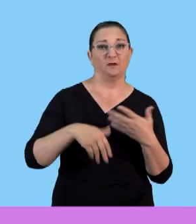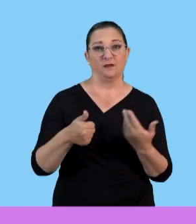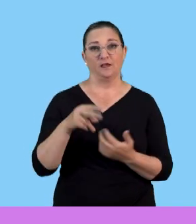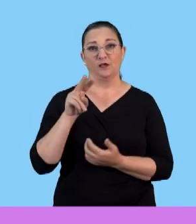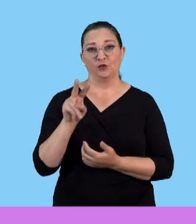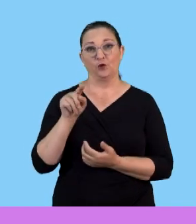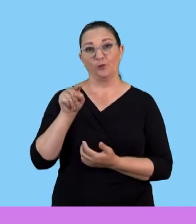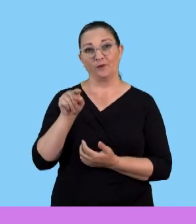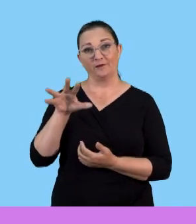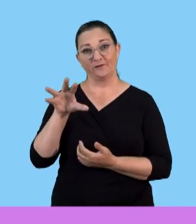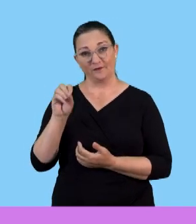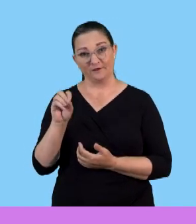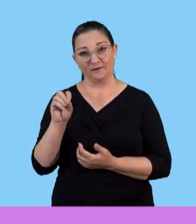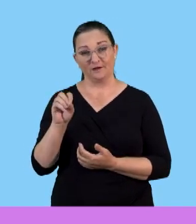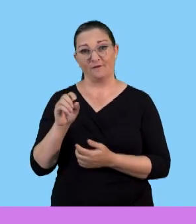and